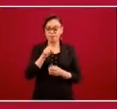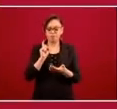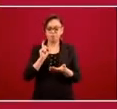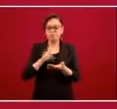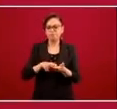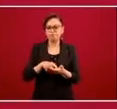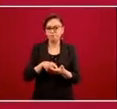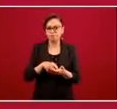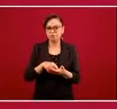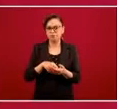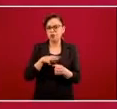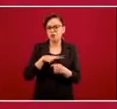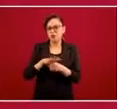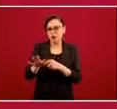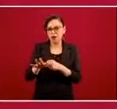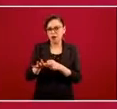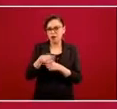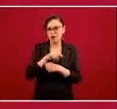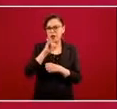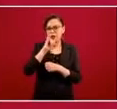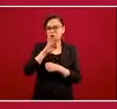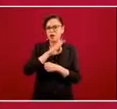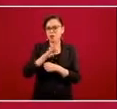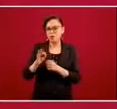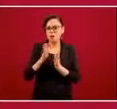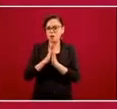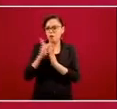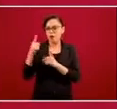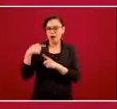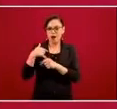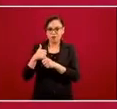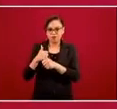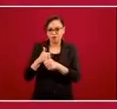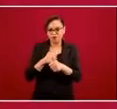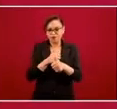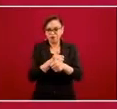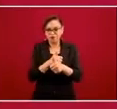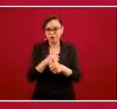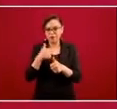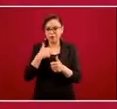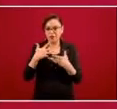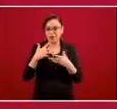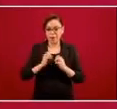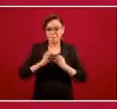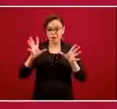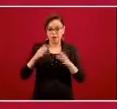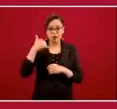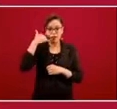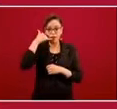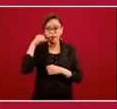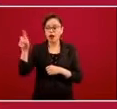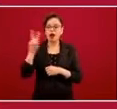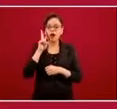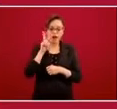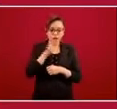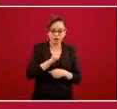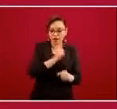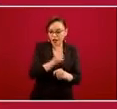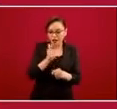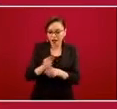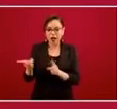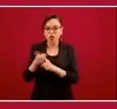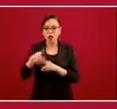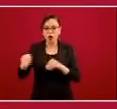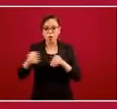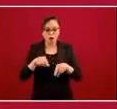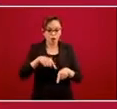use of our cell phones. When you authorized an app in your cell phone to know your location and